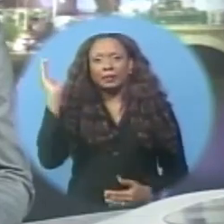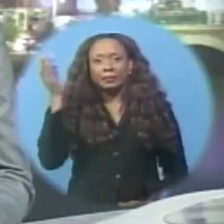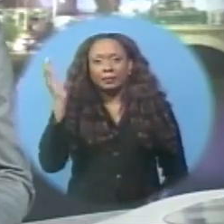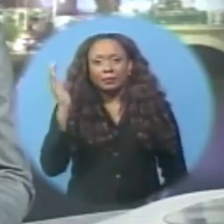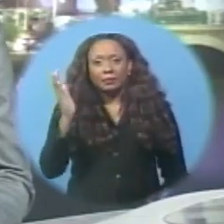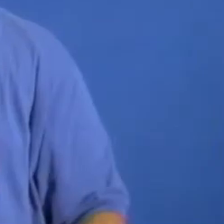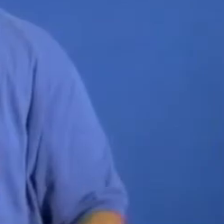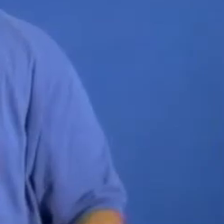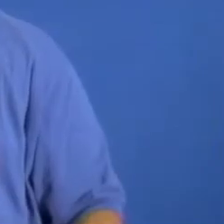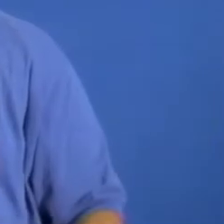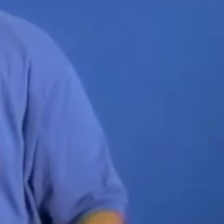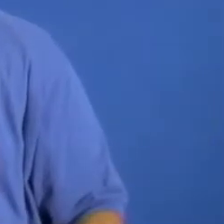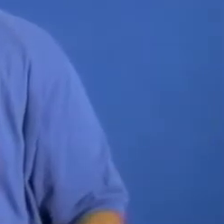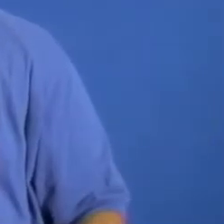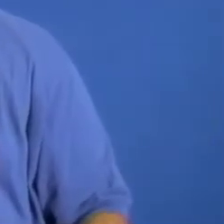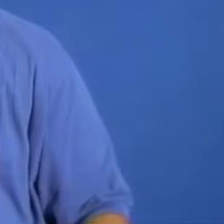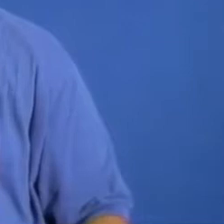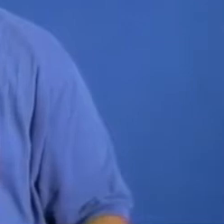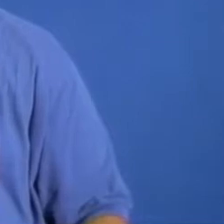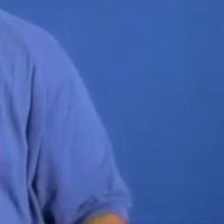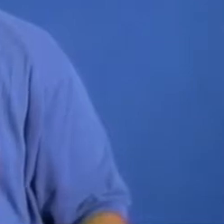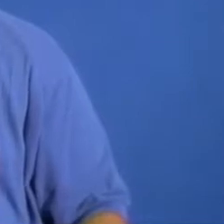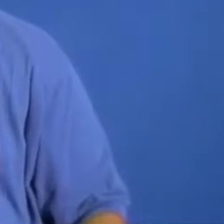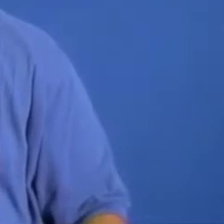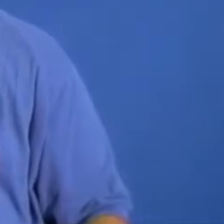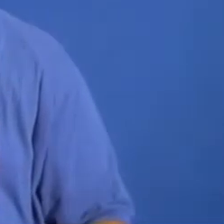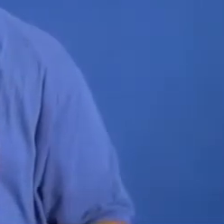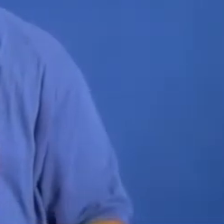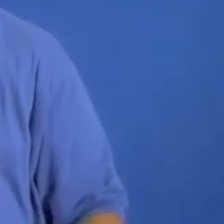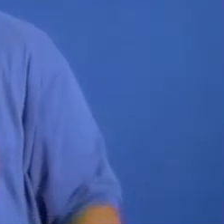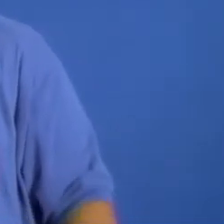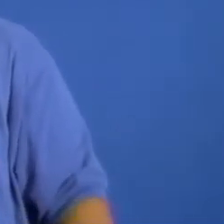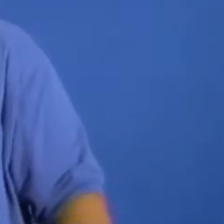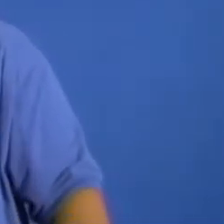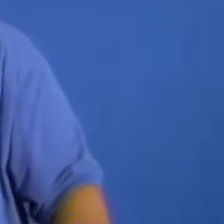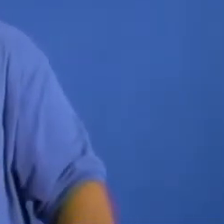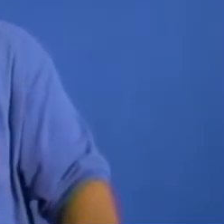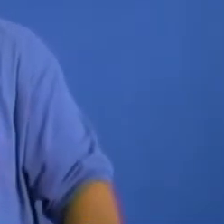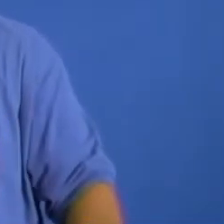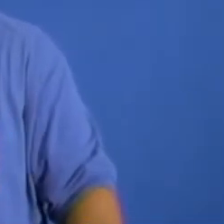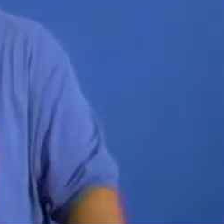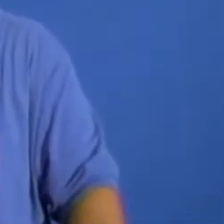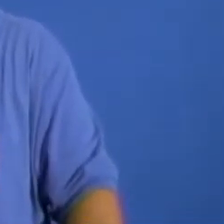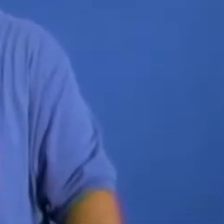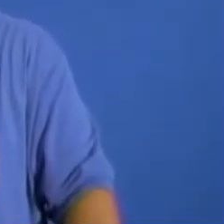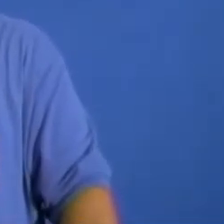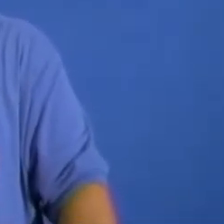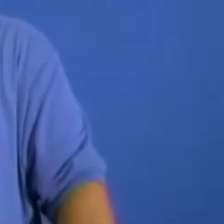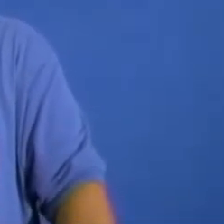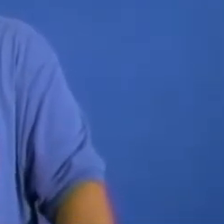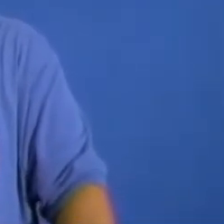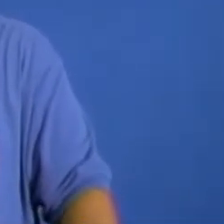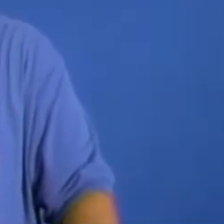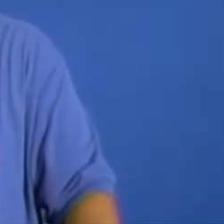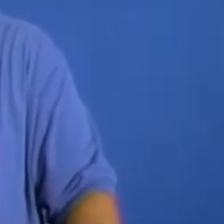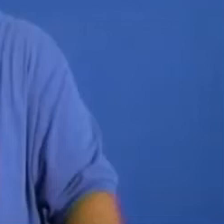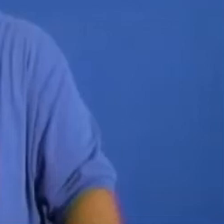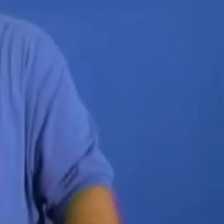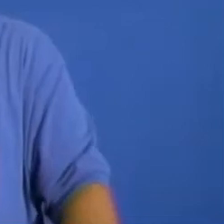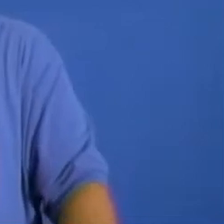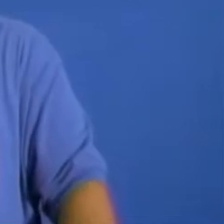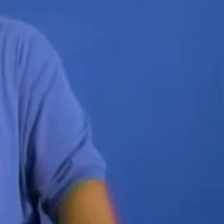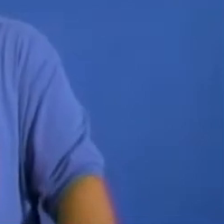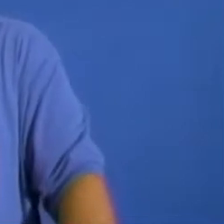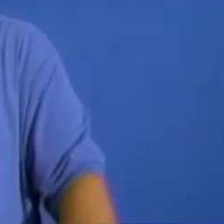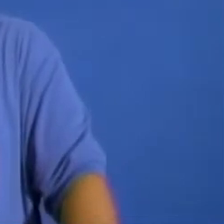by Government Senator Jepta Ince during his delivery of today's Astor B. Watts DLP lunchtime lecture at the party's George